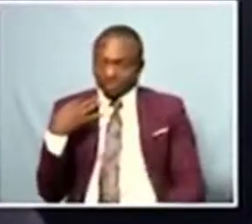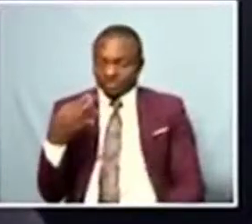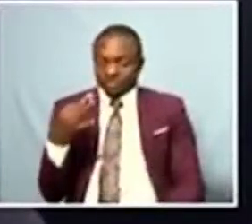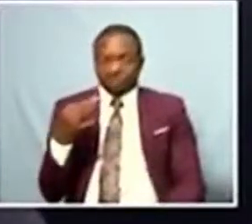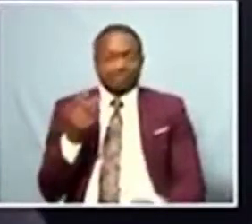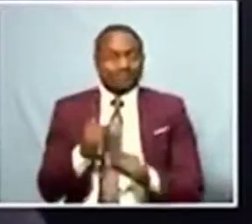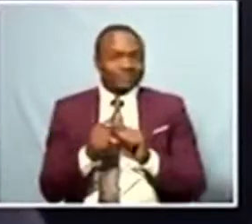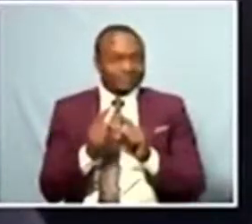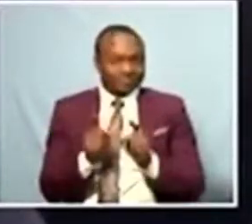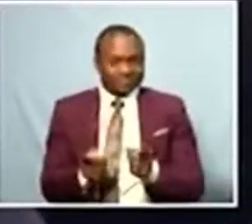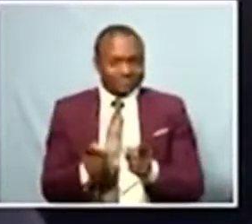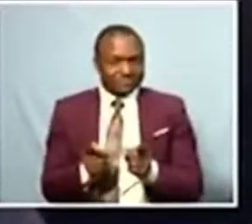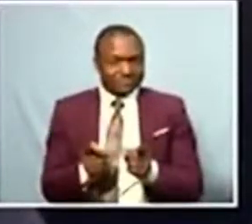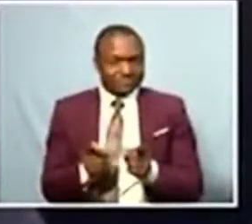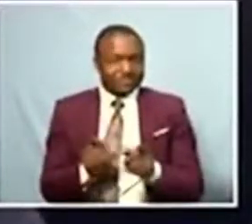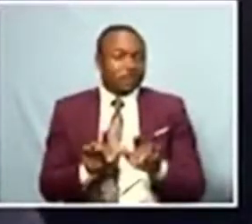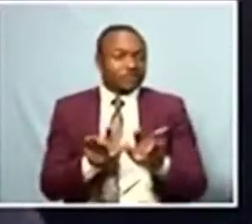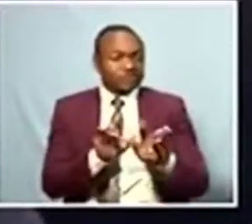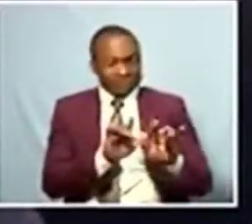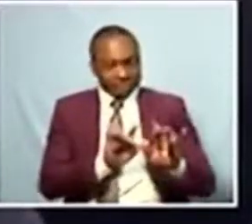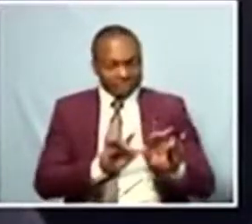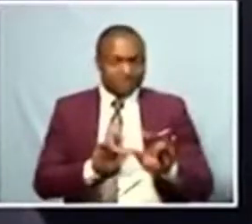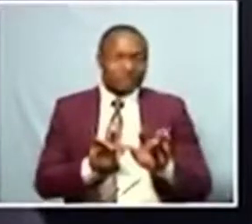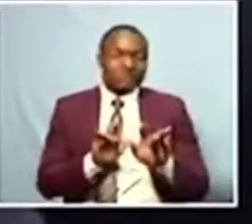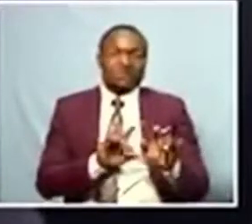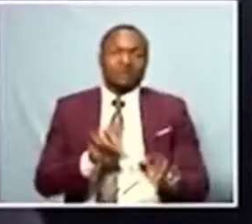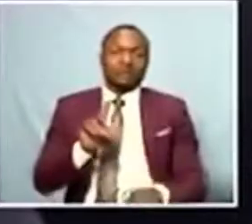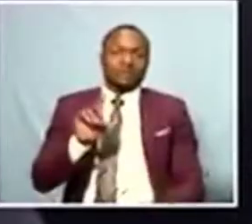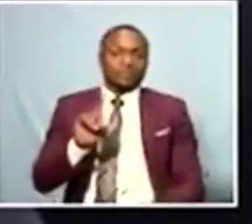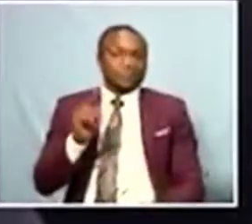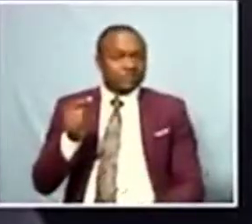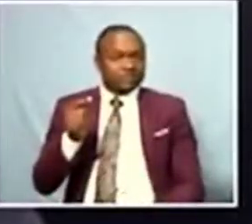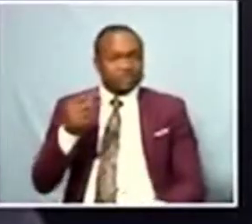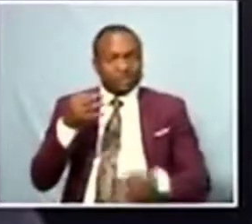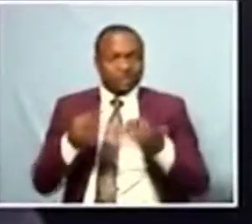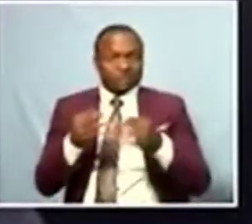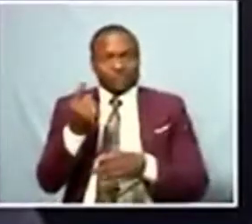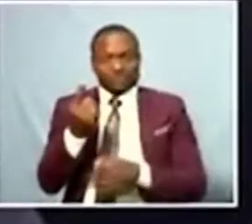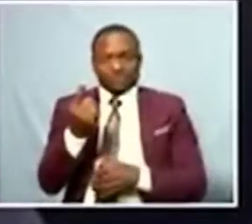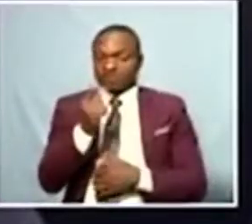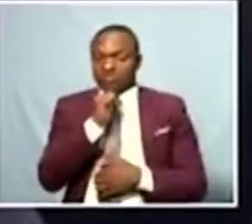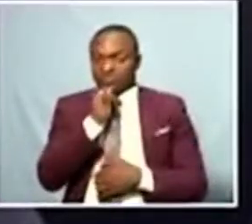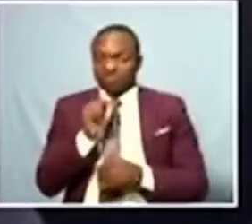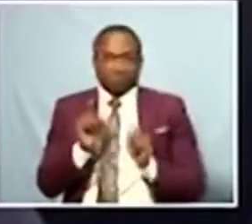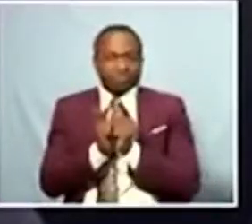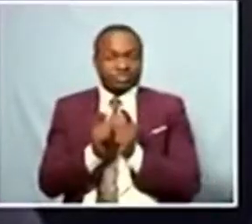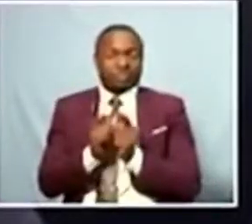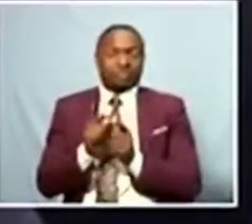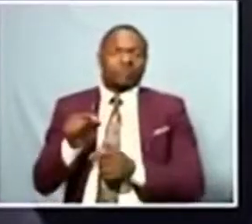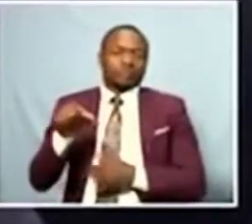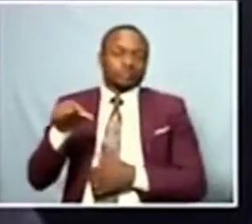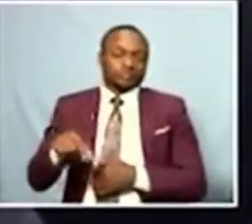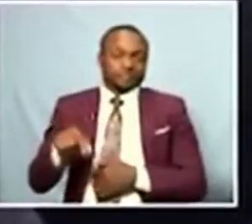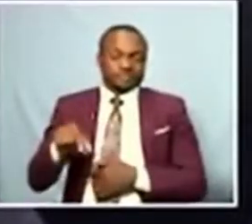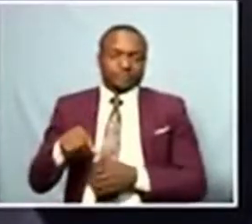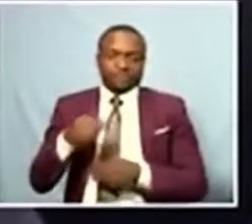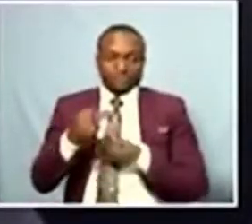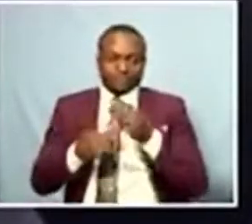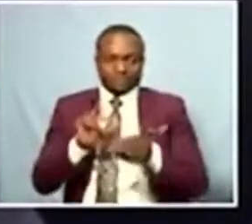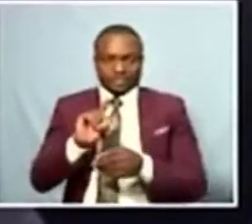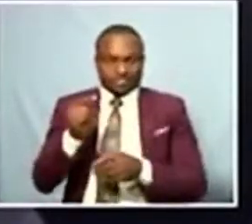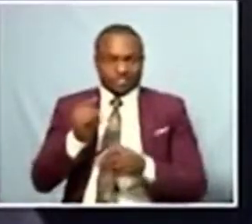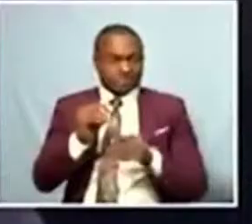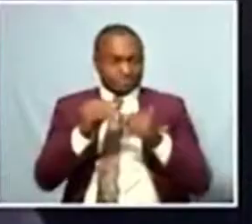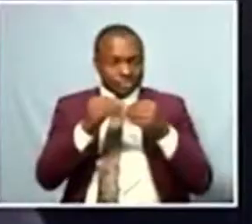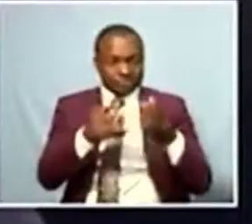but it's on the discretion of the DG, because if one doesn't meet the requirements, the DG of course cannot issue these permits.